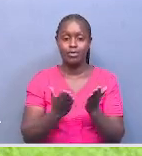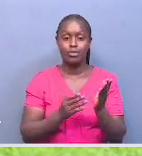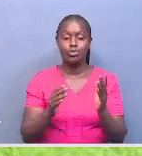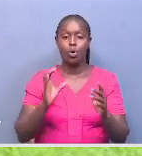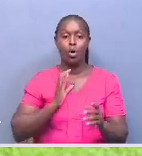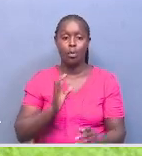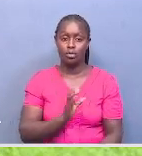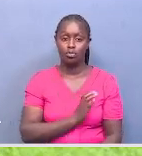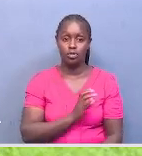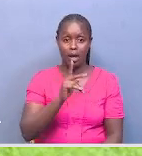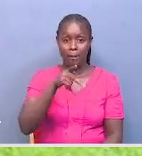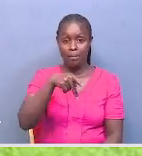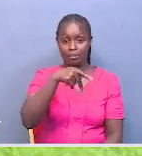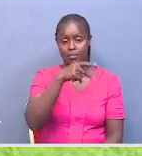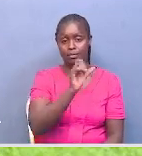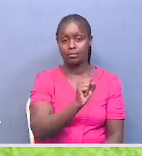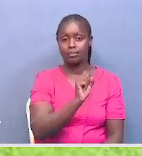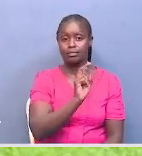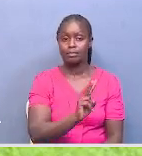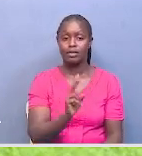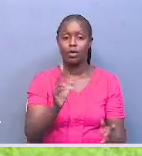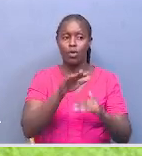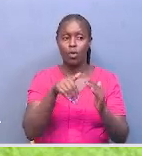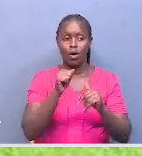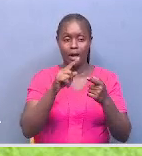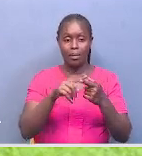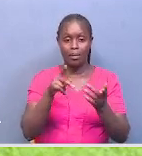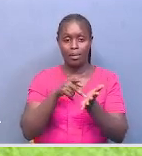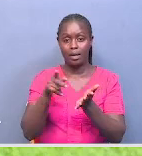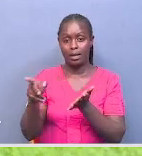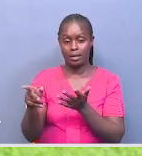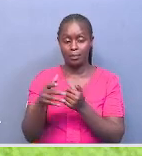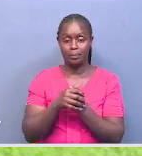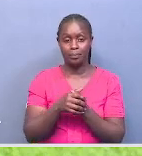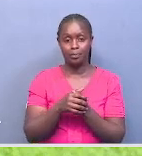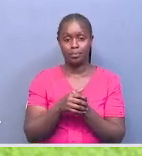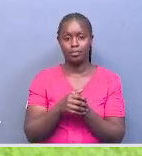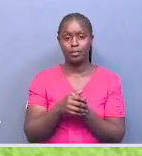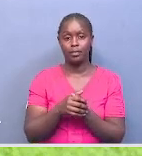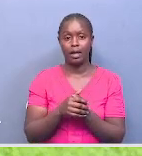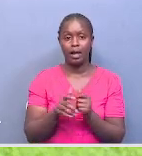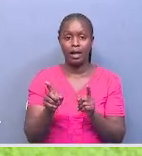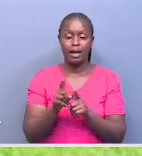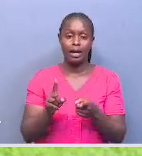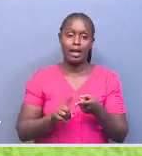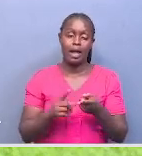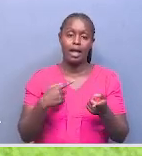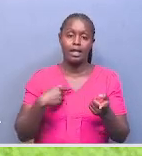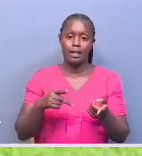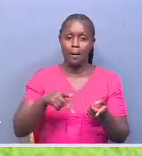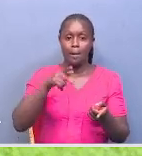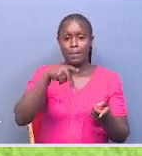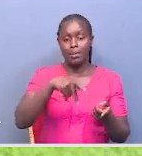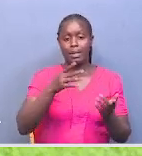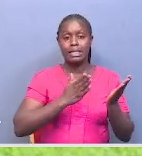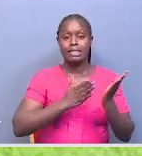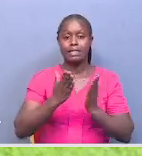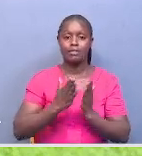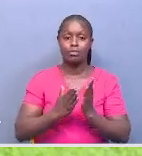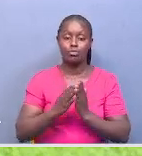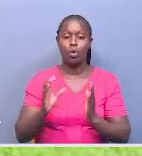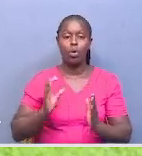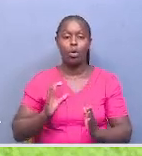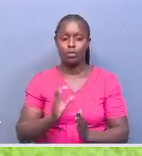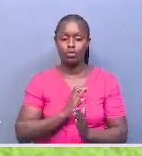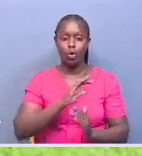County Public Service Board can be appealed at the Public Service the Public Service Commission. That is to mean every